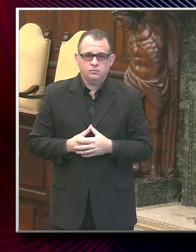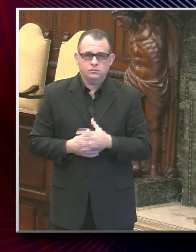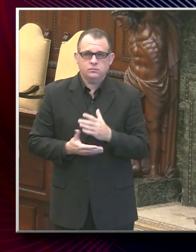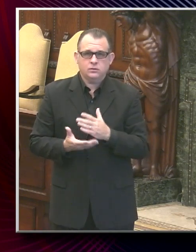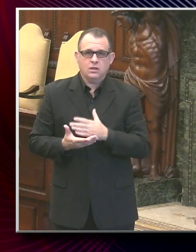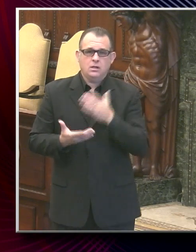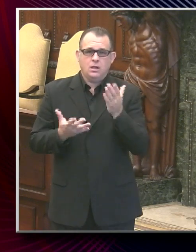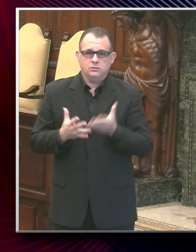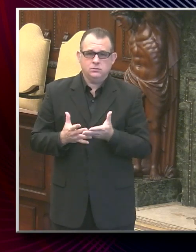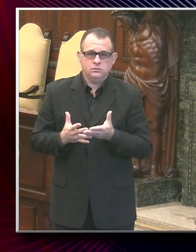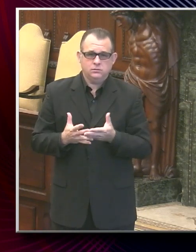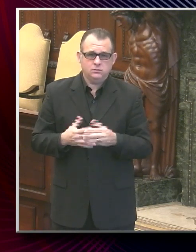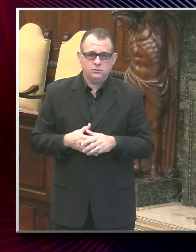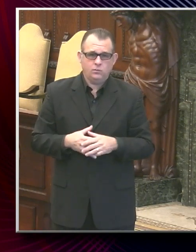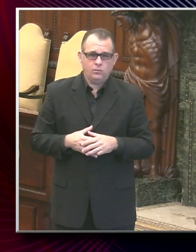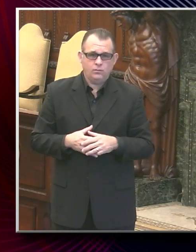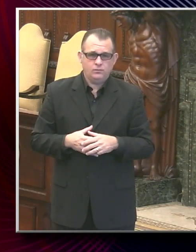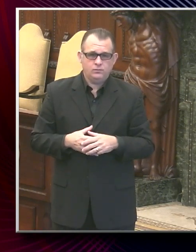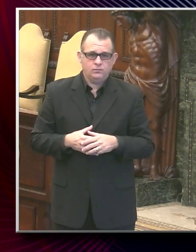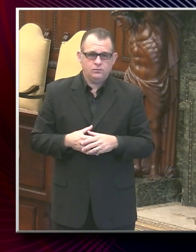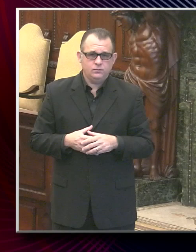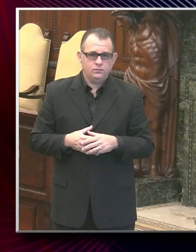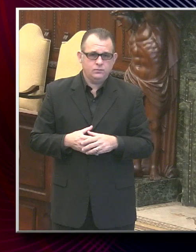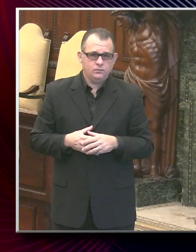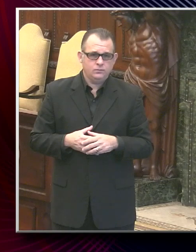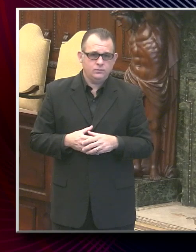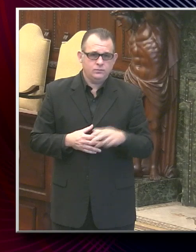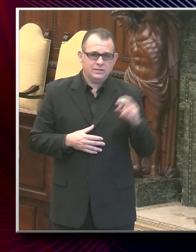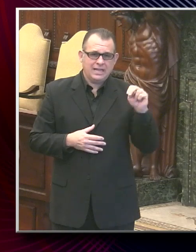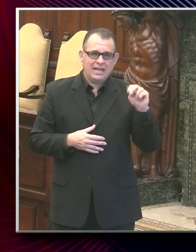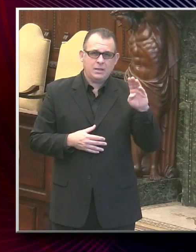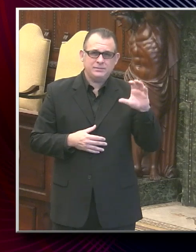Okay. Shaira Arias of NBC 10 Telemundo.